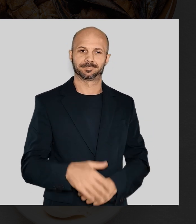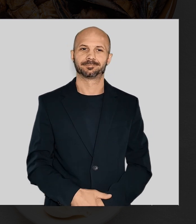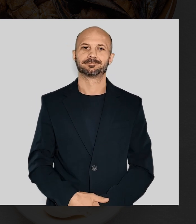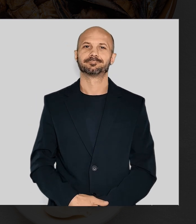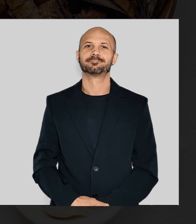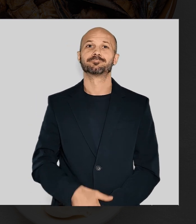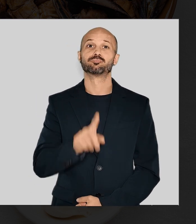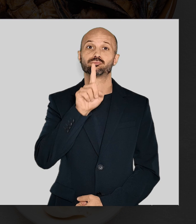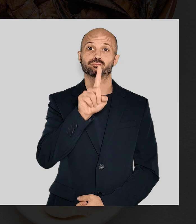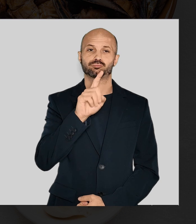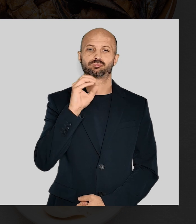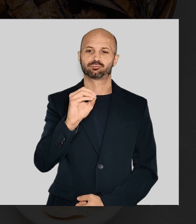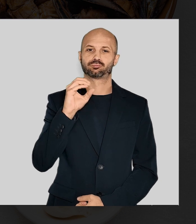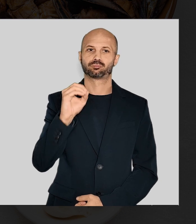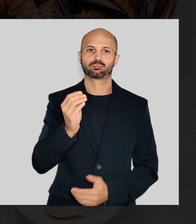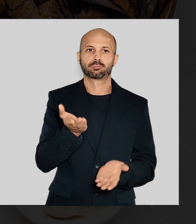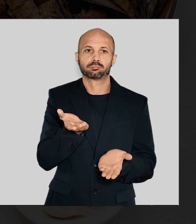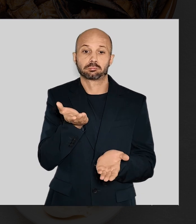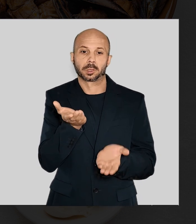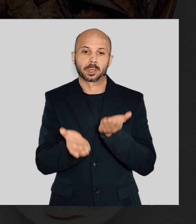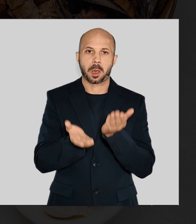100 grams of mussels,